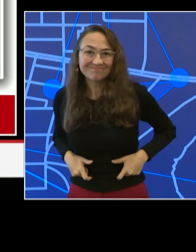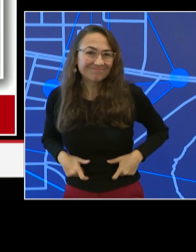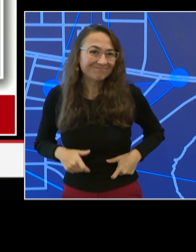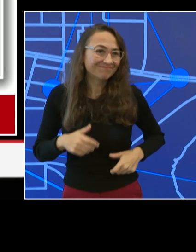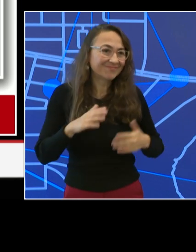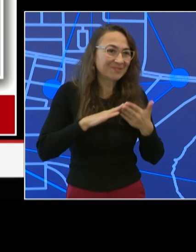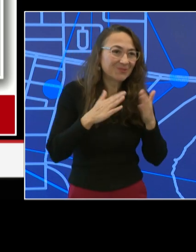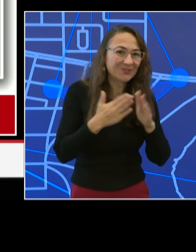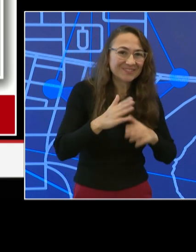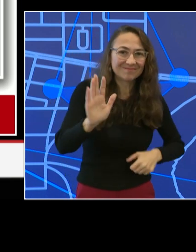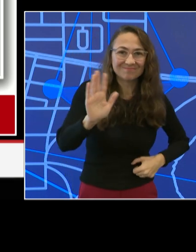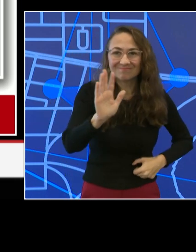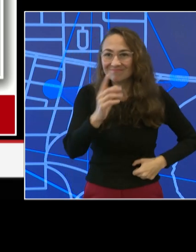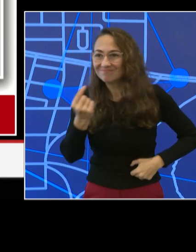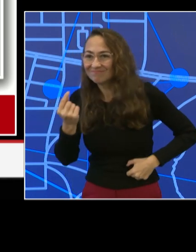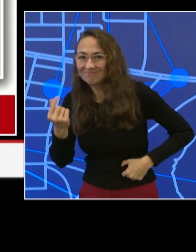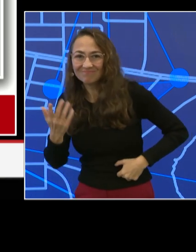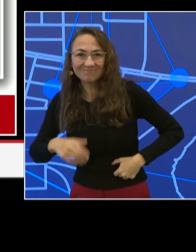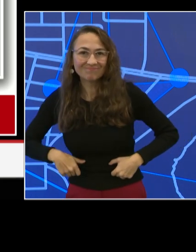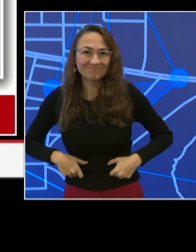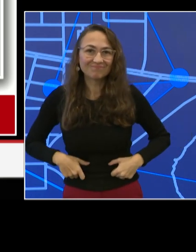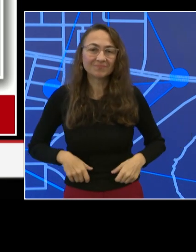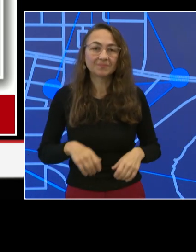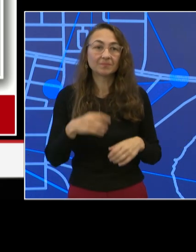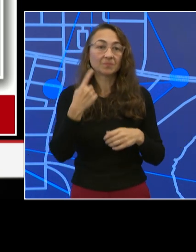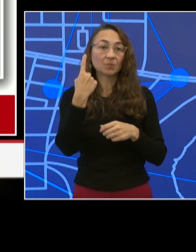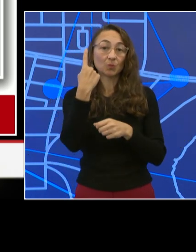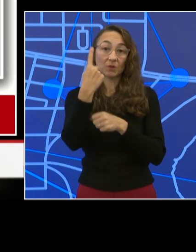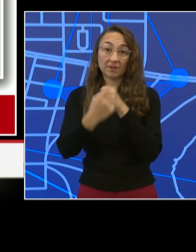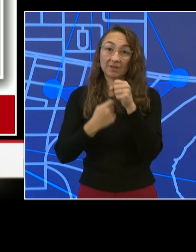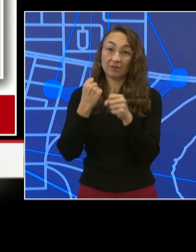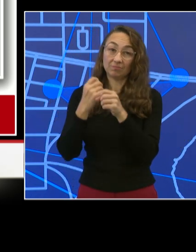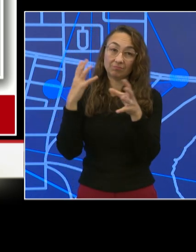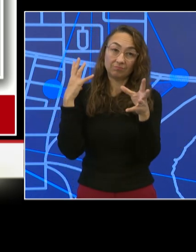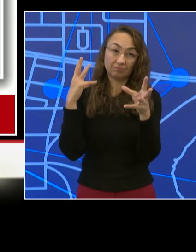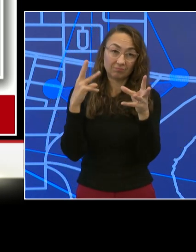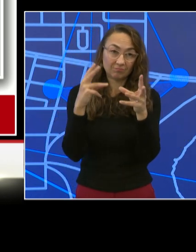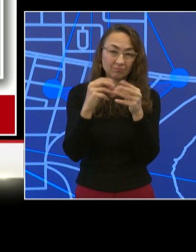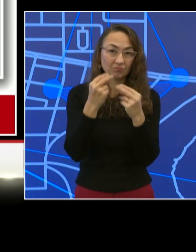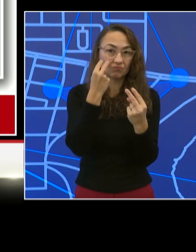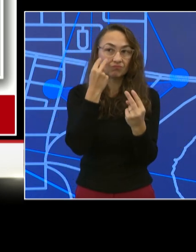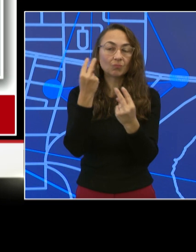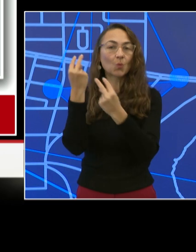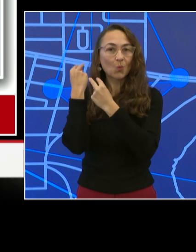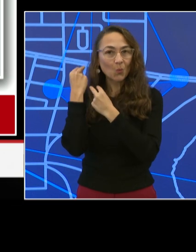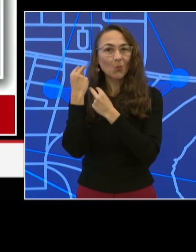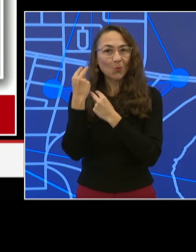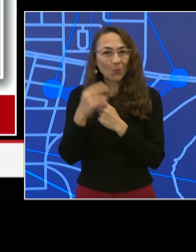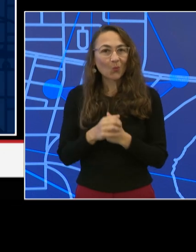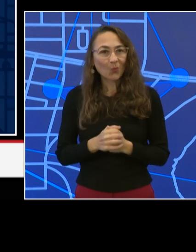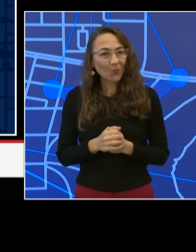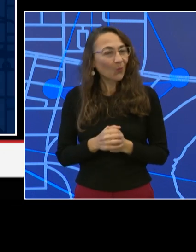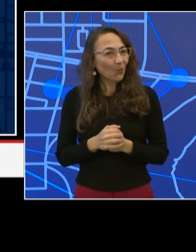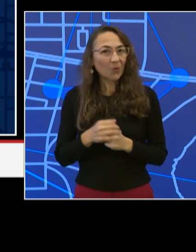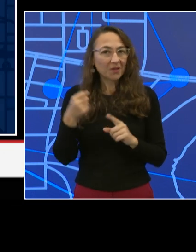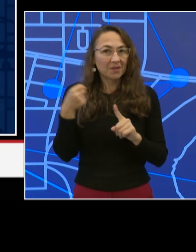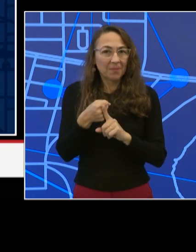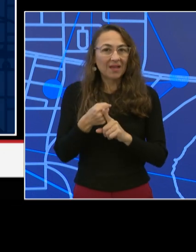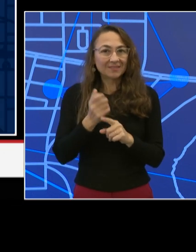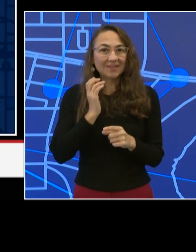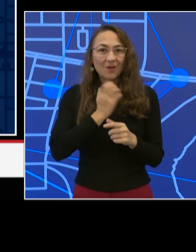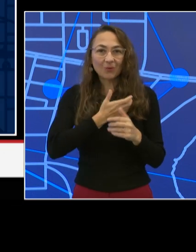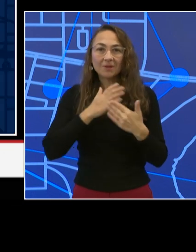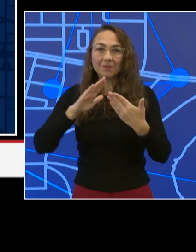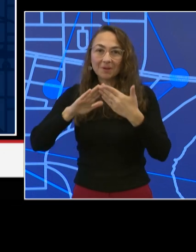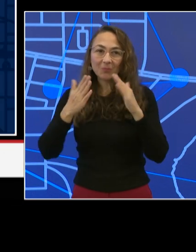members were showing up daily to drive crime down, the impact we were making in our community, and all that I was hearing from residents and business owners